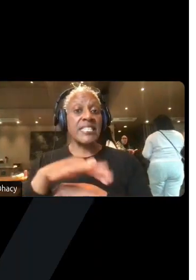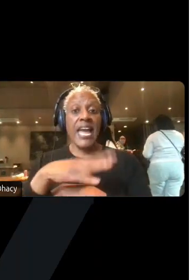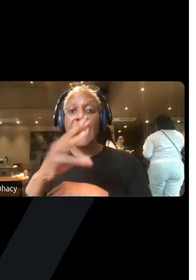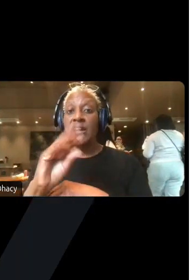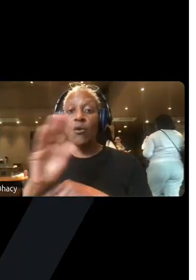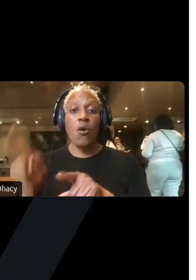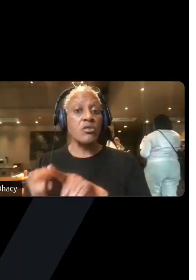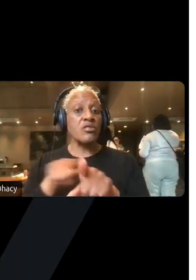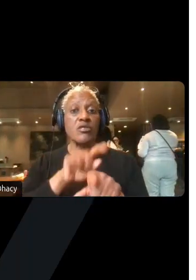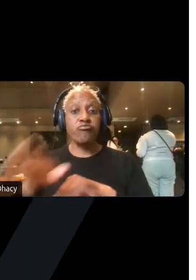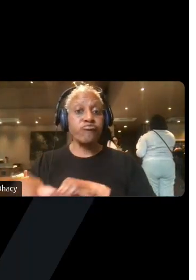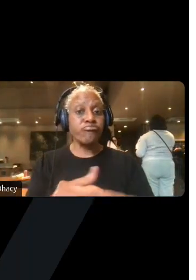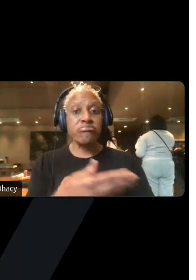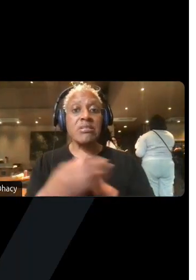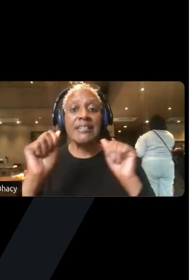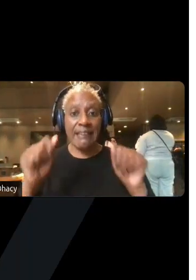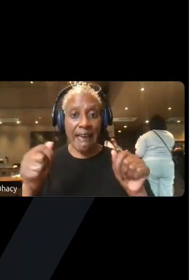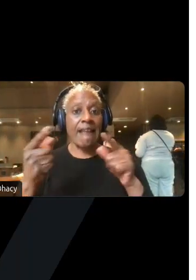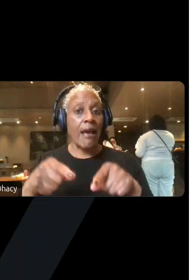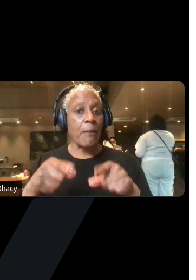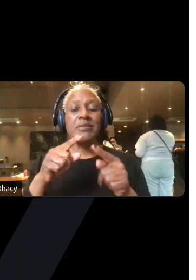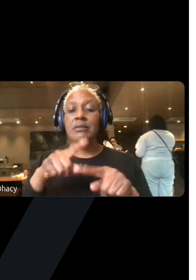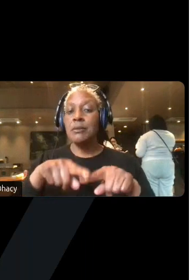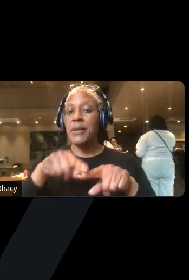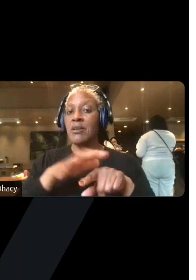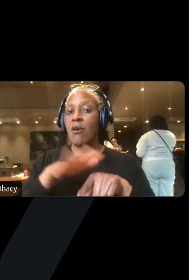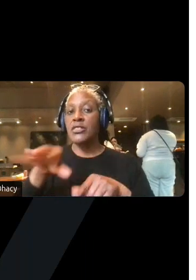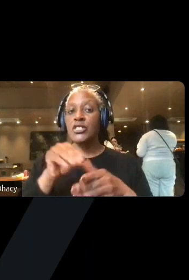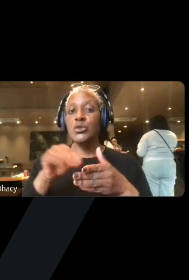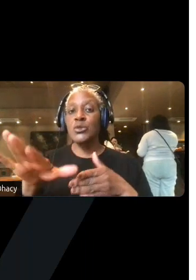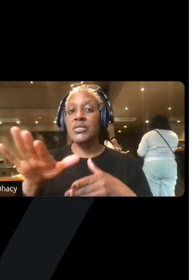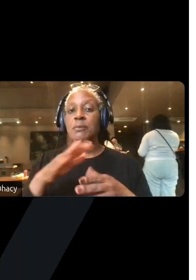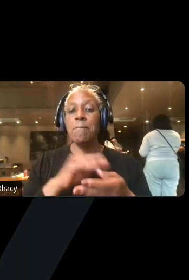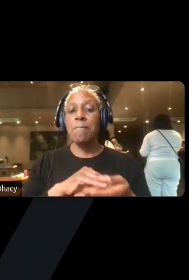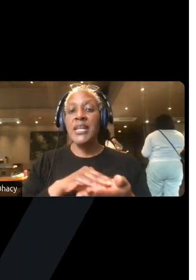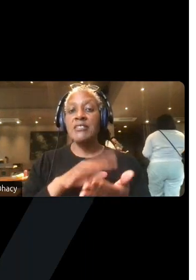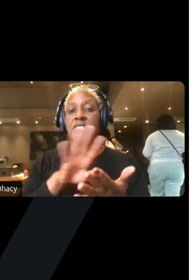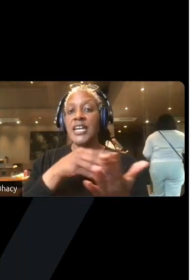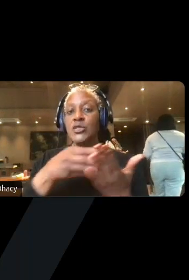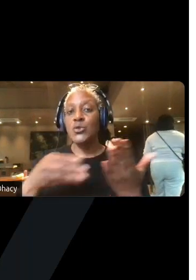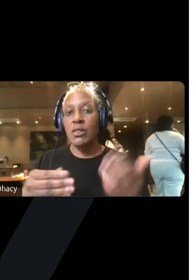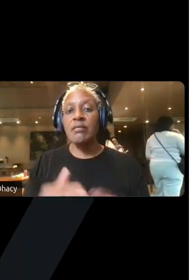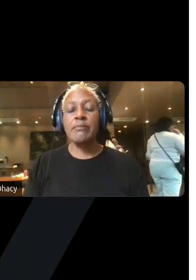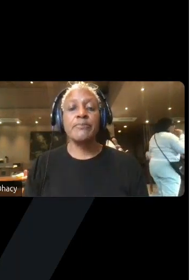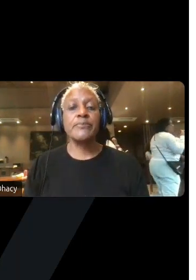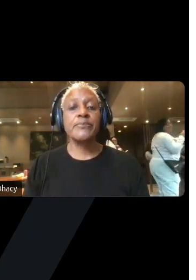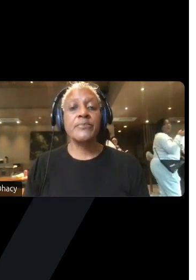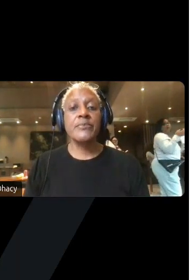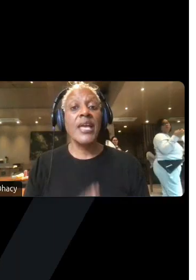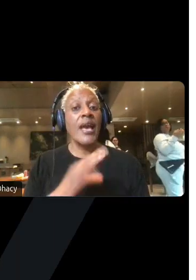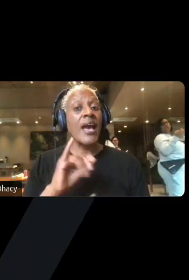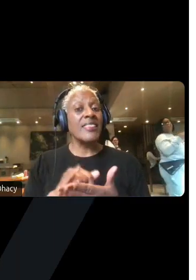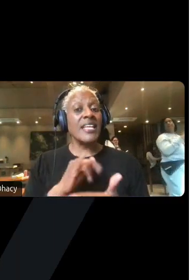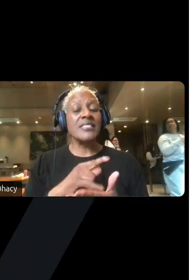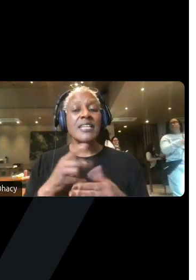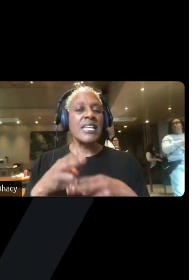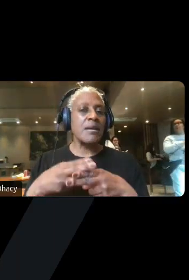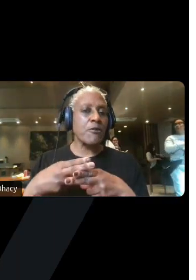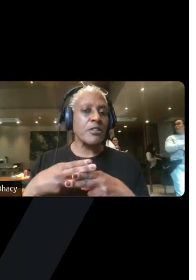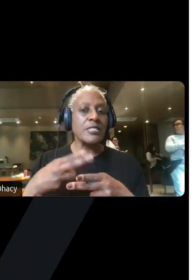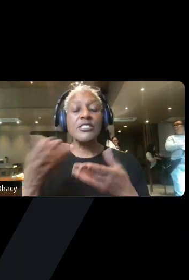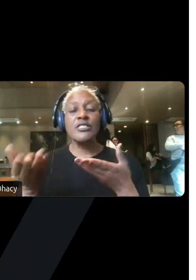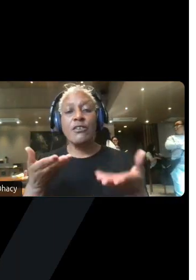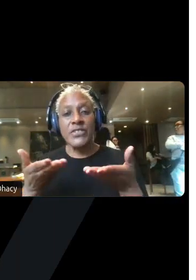of school hours, depending on what a student's medical care schedule looks like. And this is an interim service,